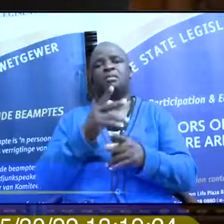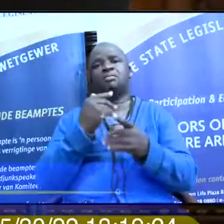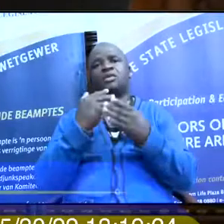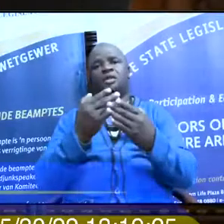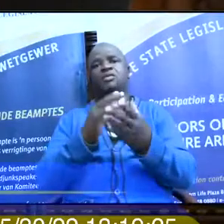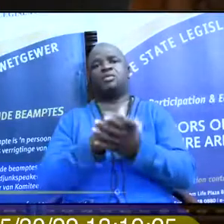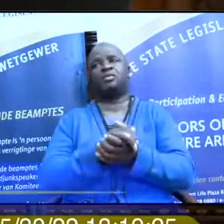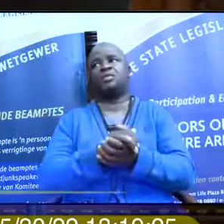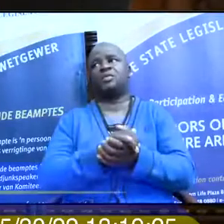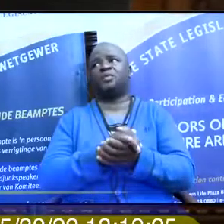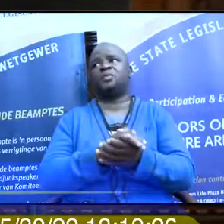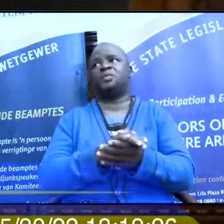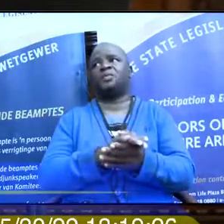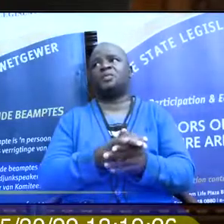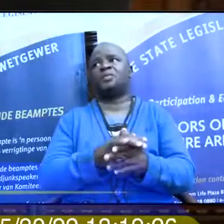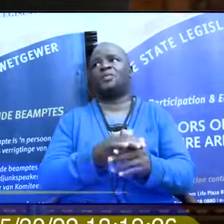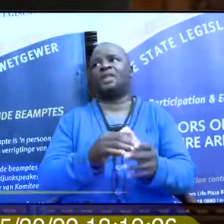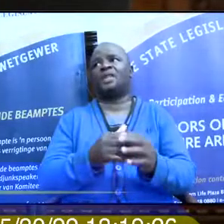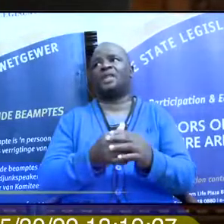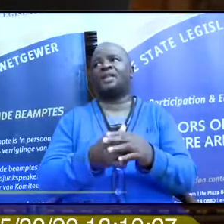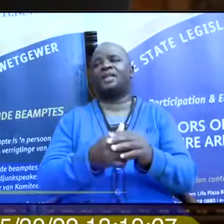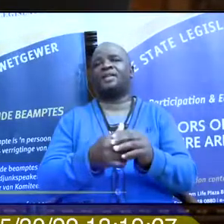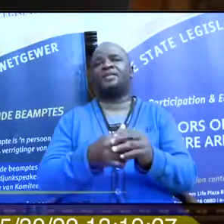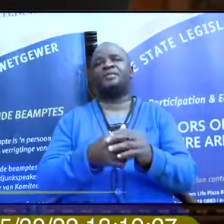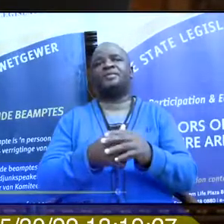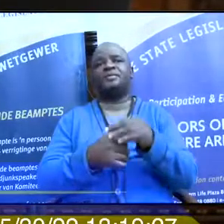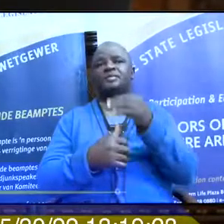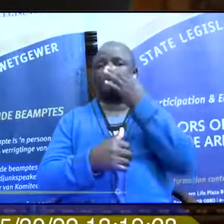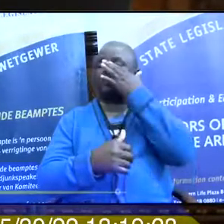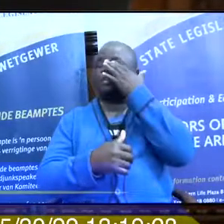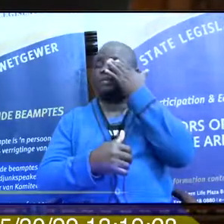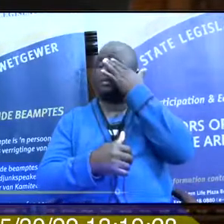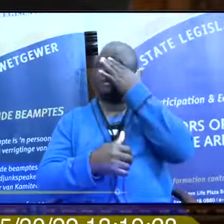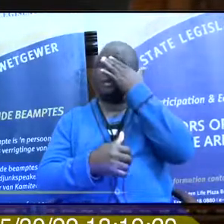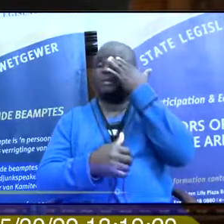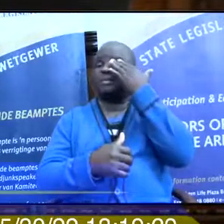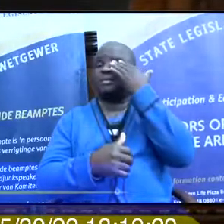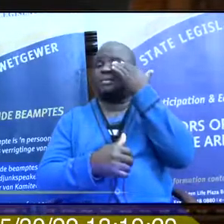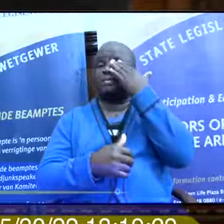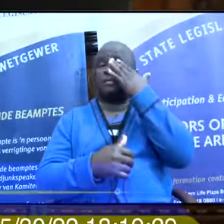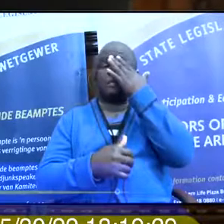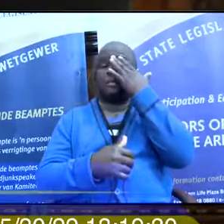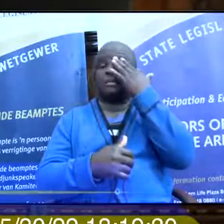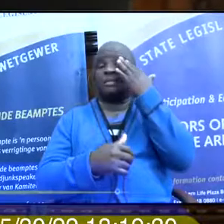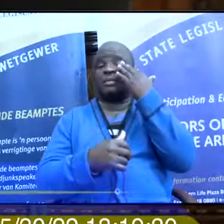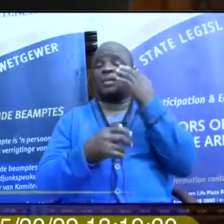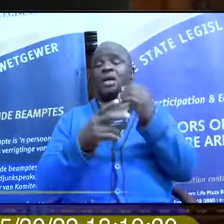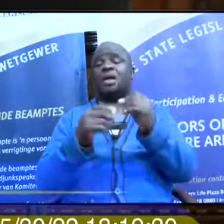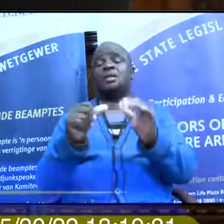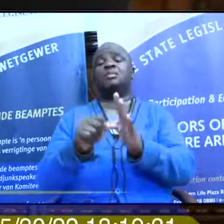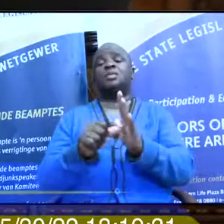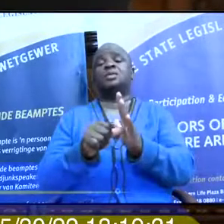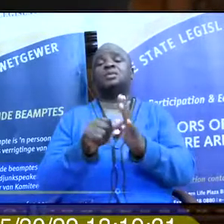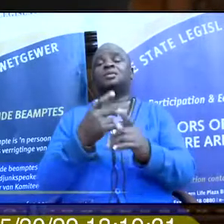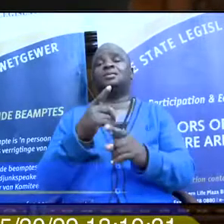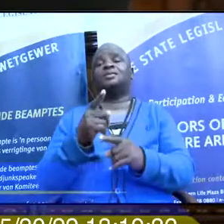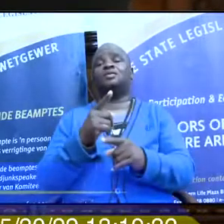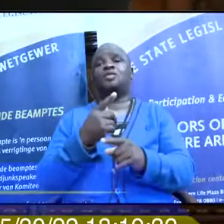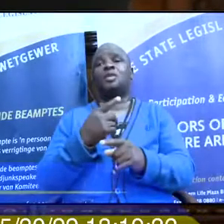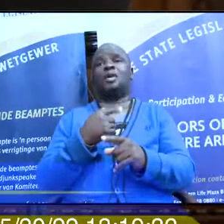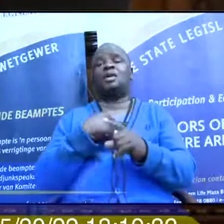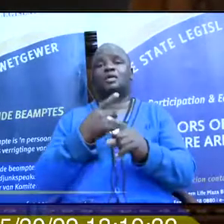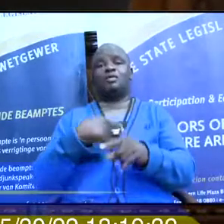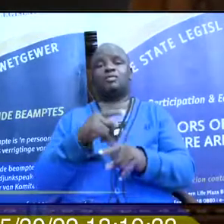all protocol observed because i don't want to leave anyone behind the importance of collective bargaining as a forum that was